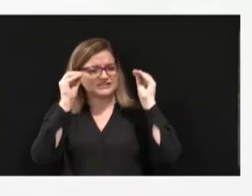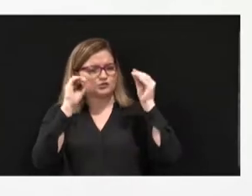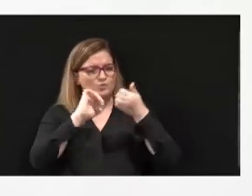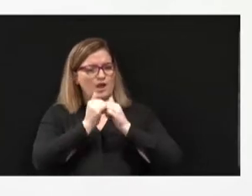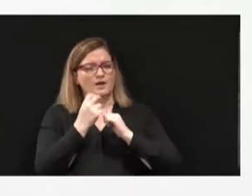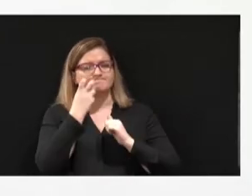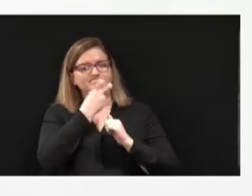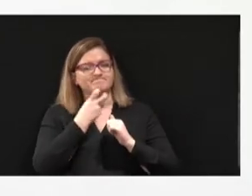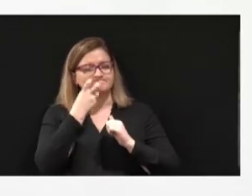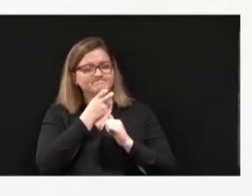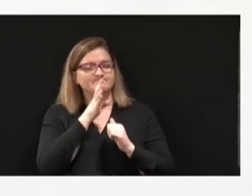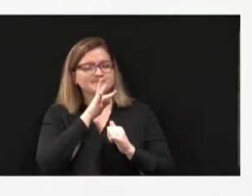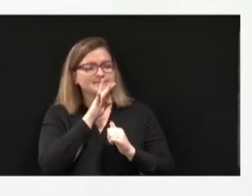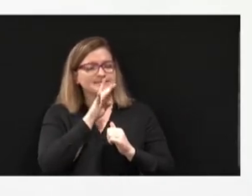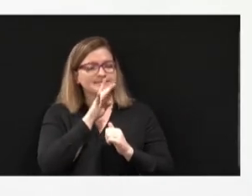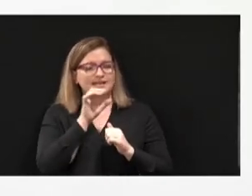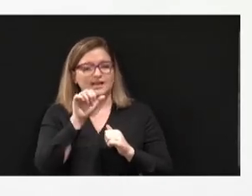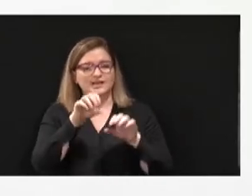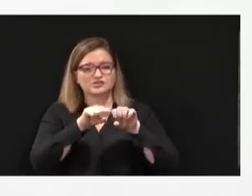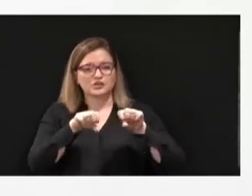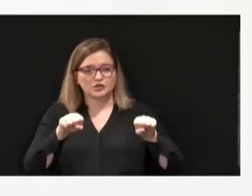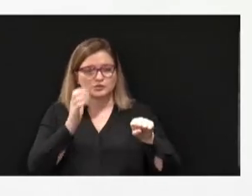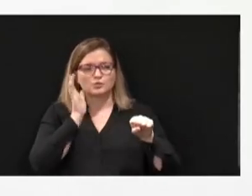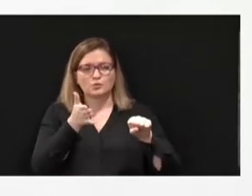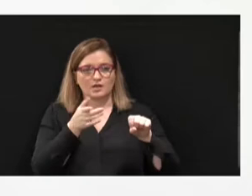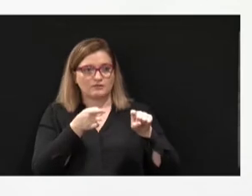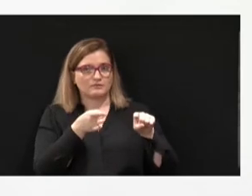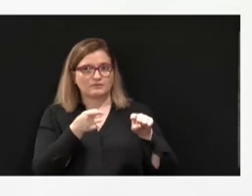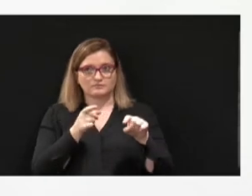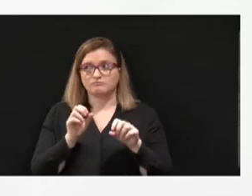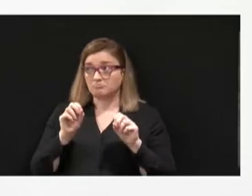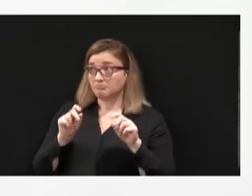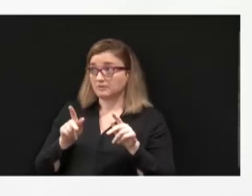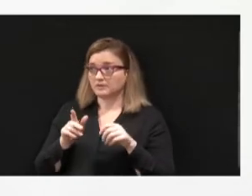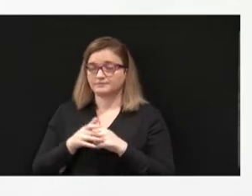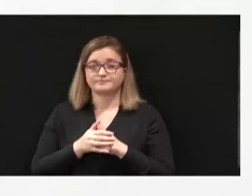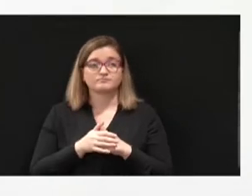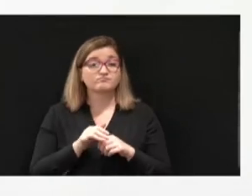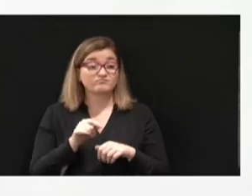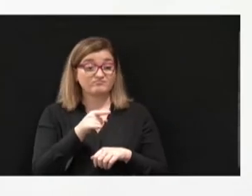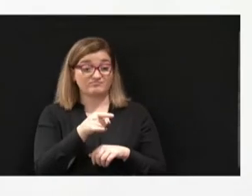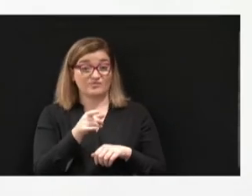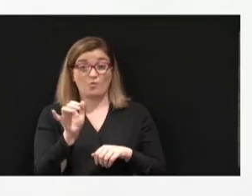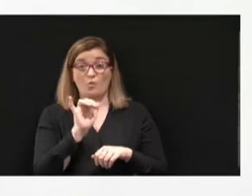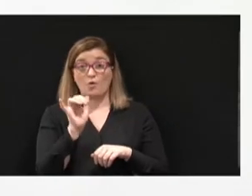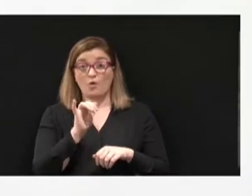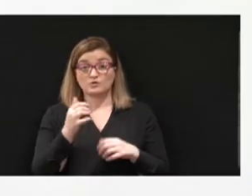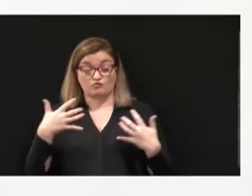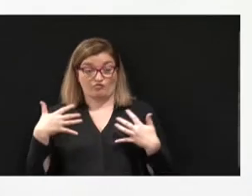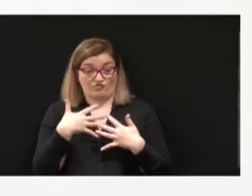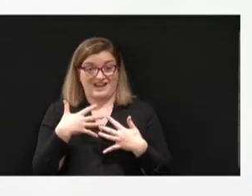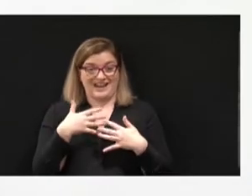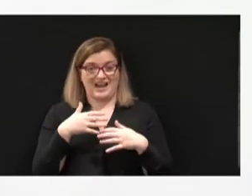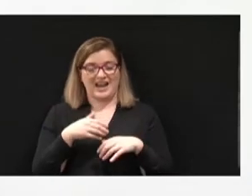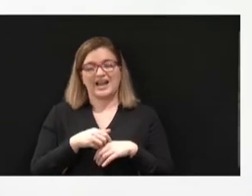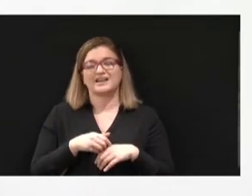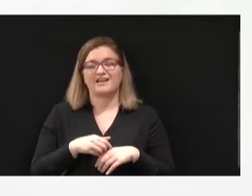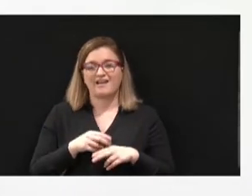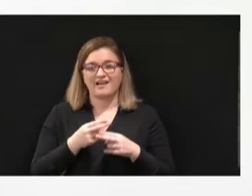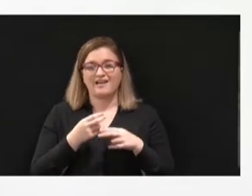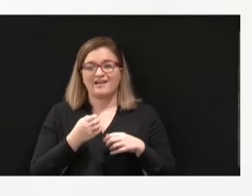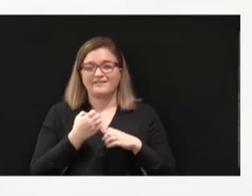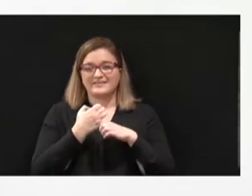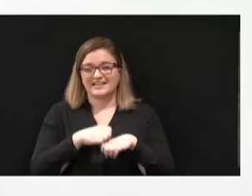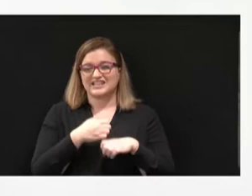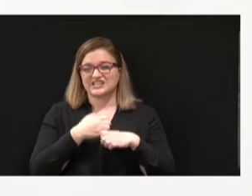day. She was also afraid of the Easter Bunny, which I think a lot of kids probably are afraid of,